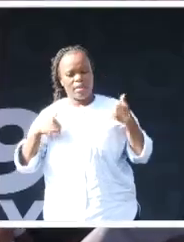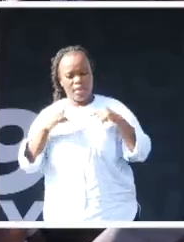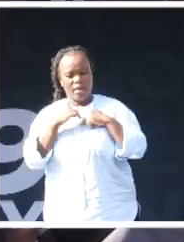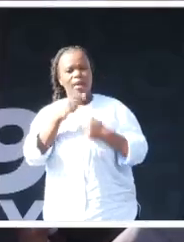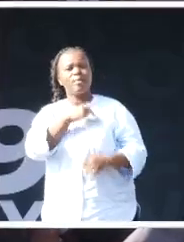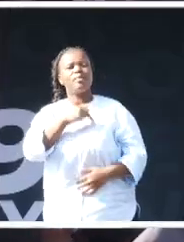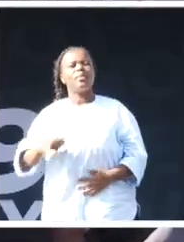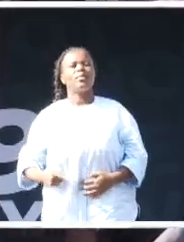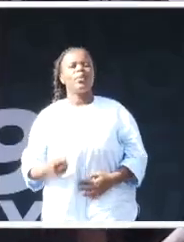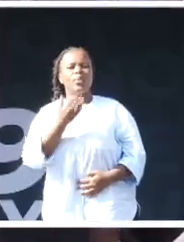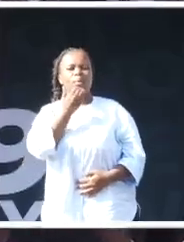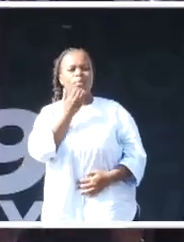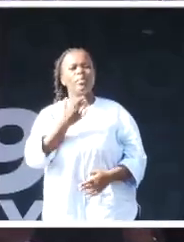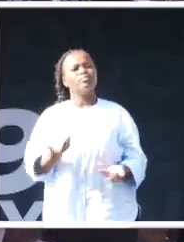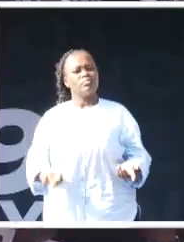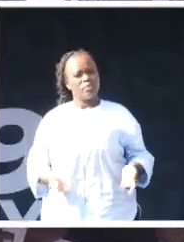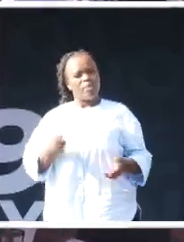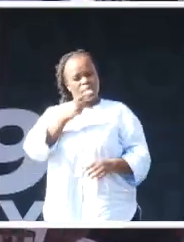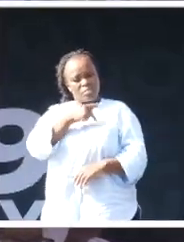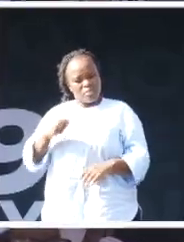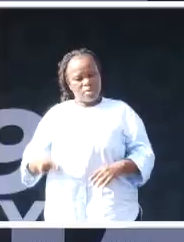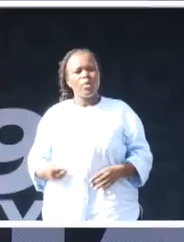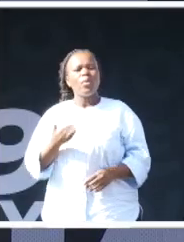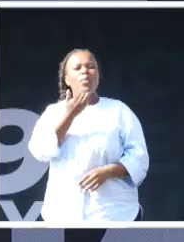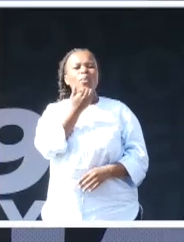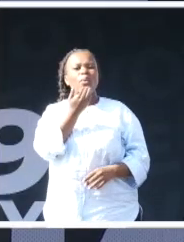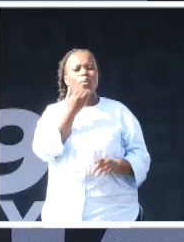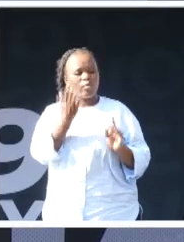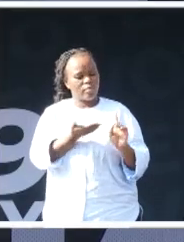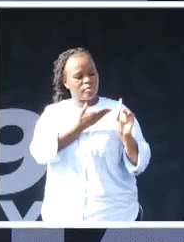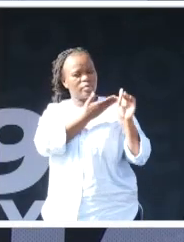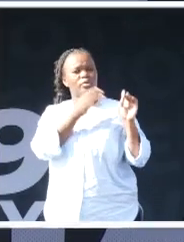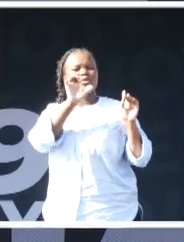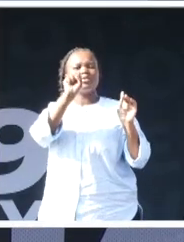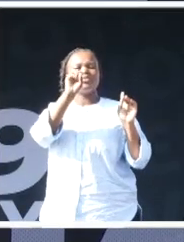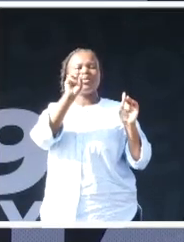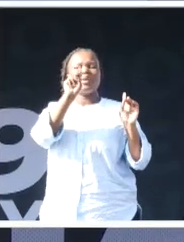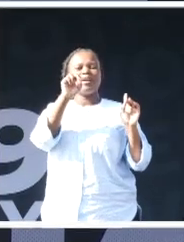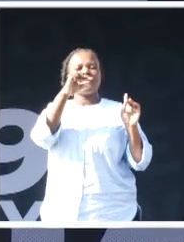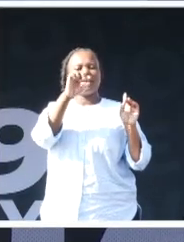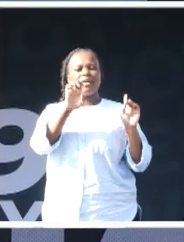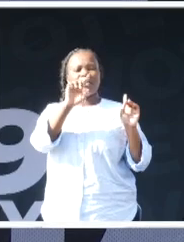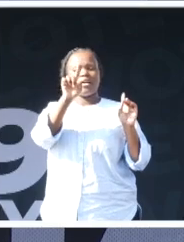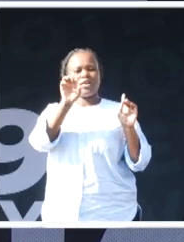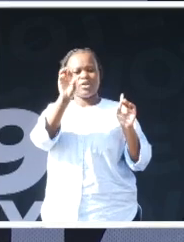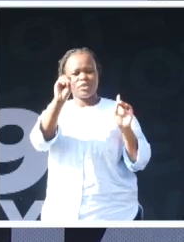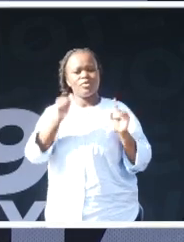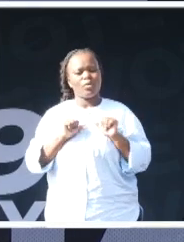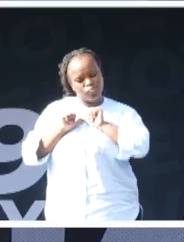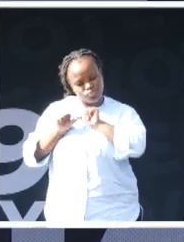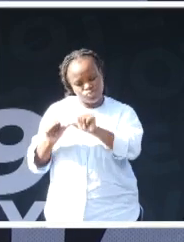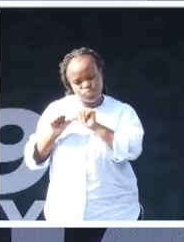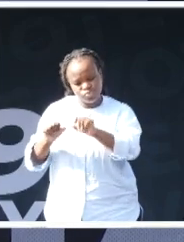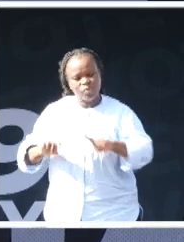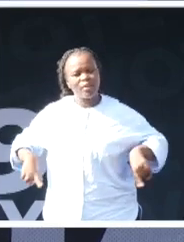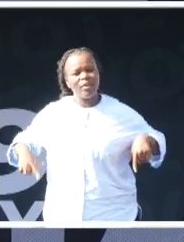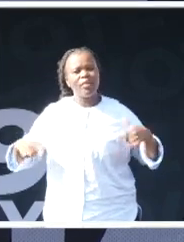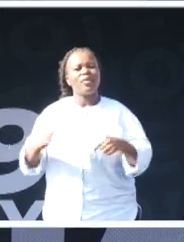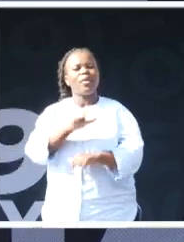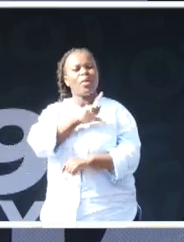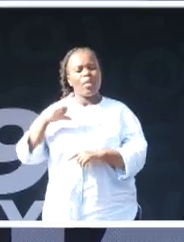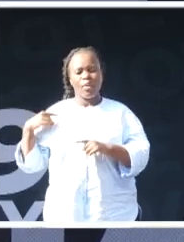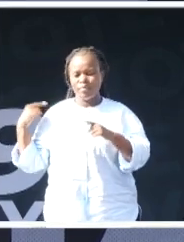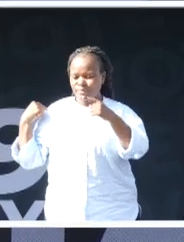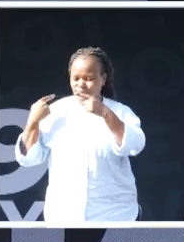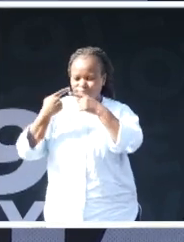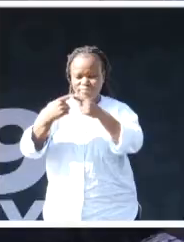win, Songezo Zivi is going to be our president. Long live Songezo, long live. Long live Songezo Zivi,